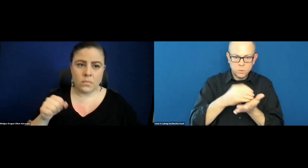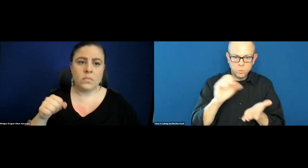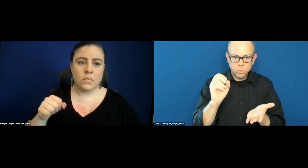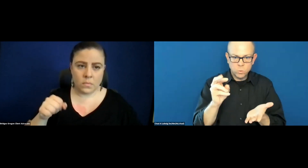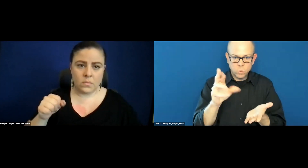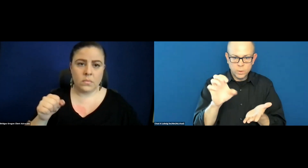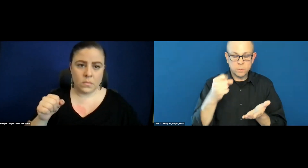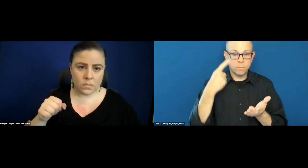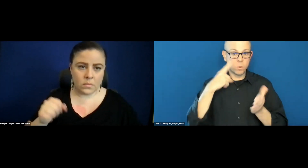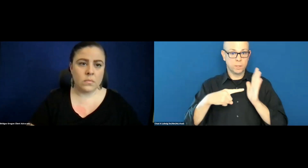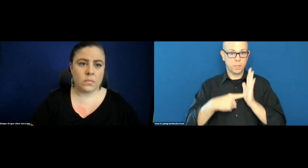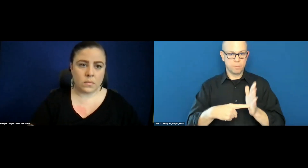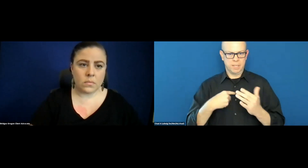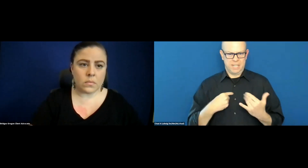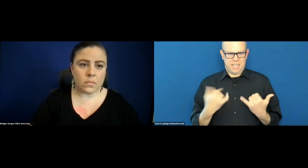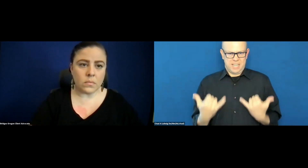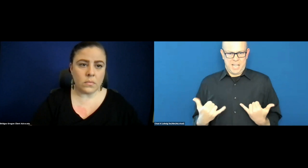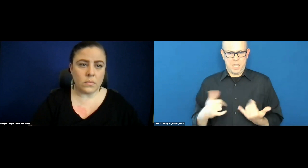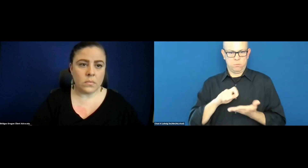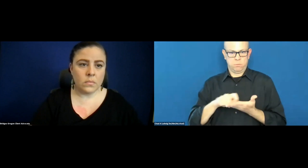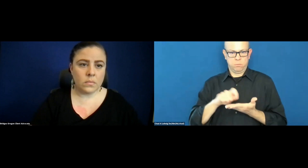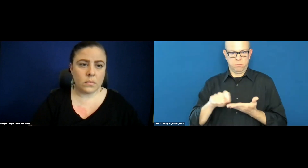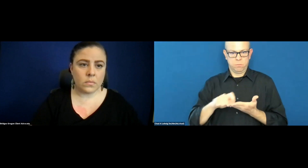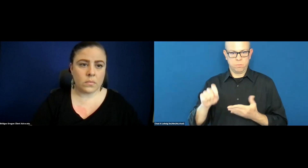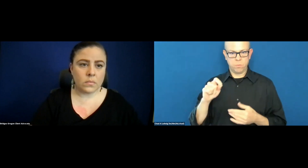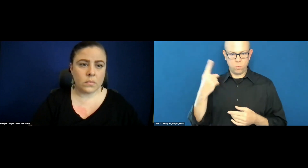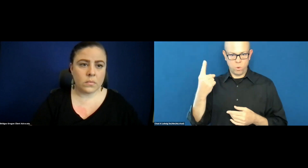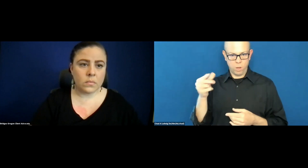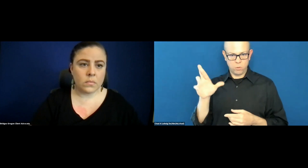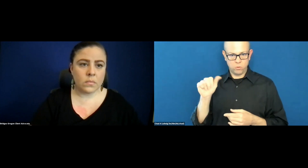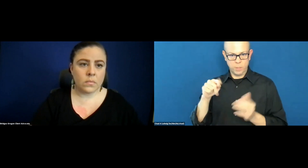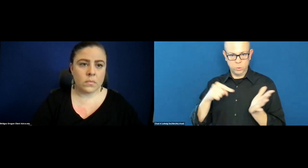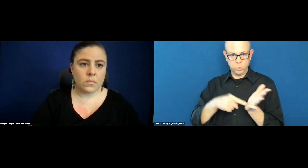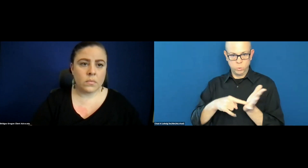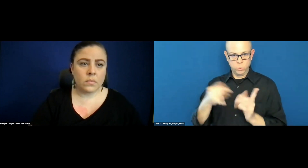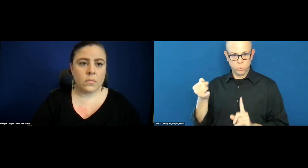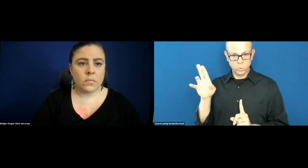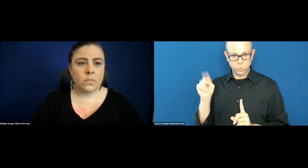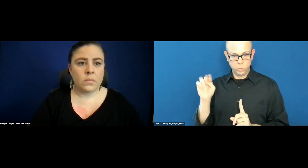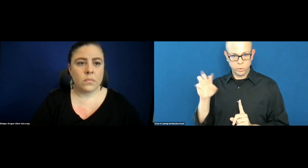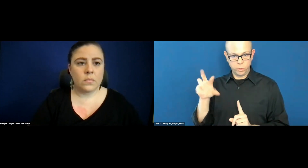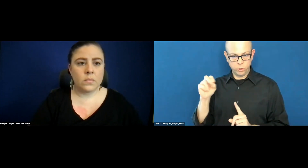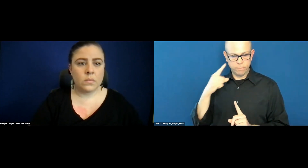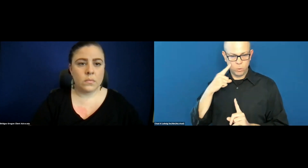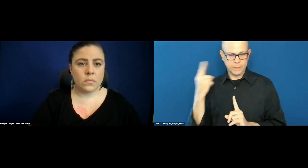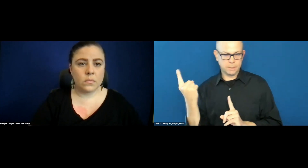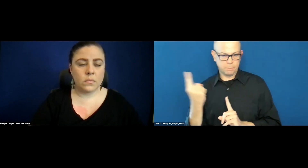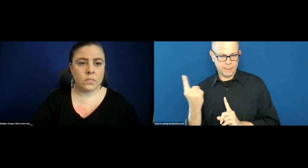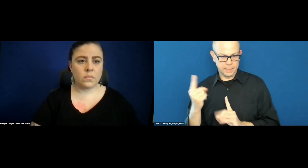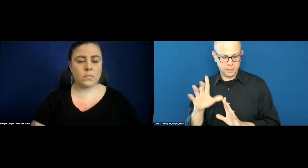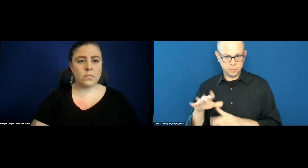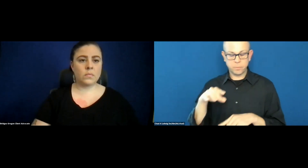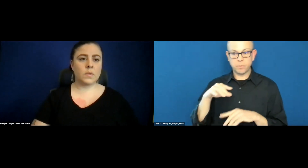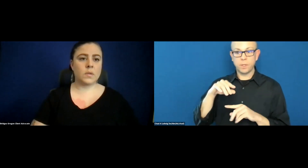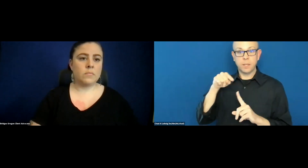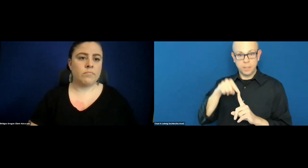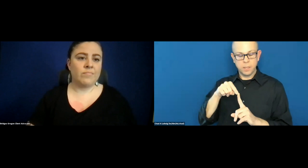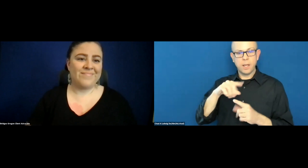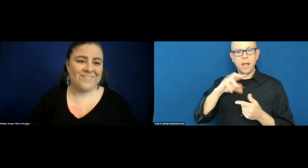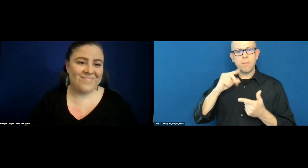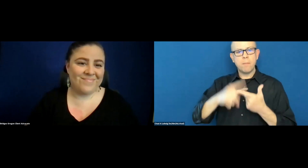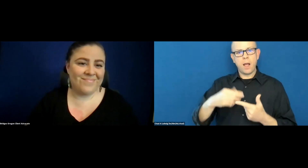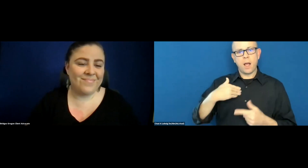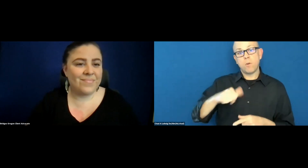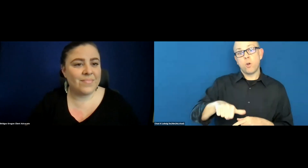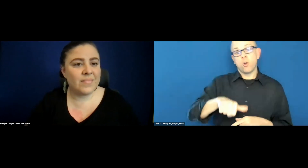true. We're looking for other grant funding as well to cover those sorts of things. I'm writing one grant right now that's due June 30th